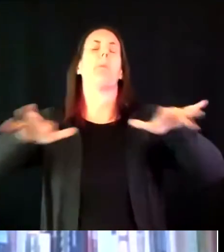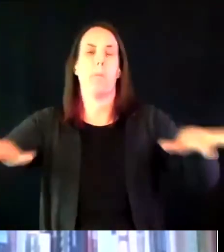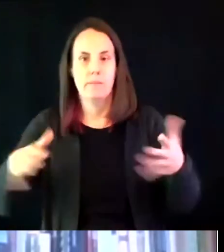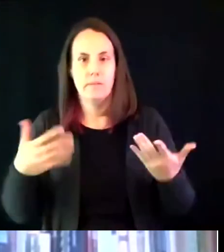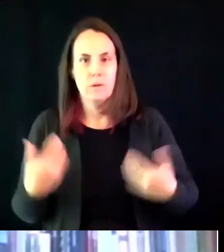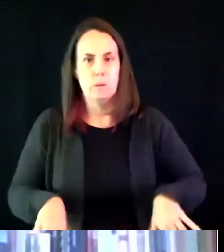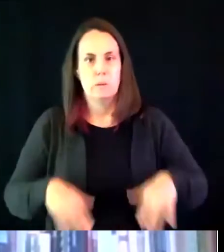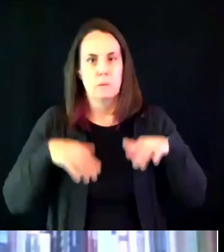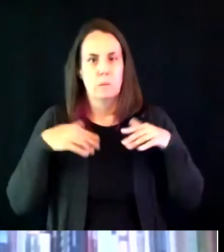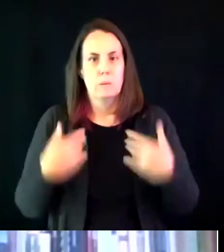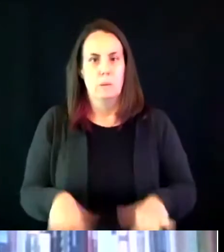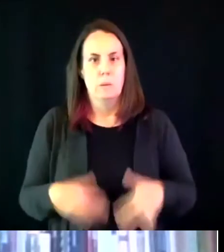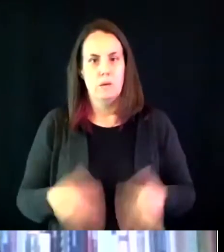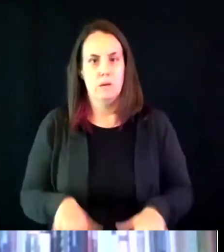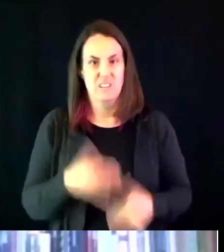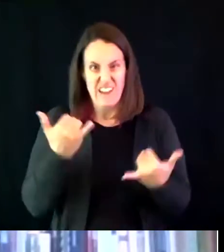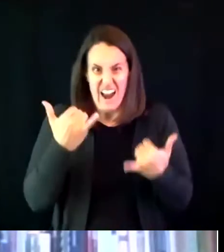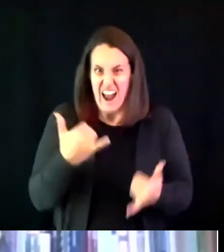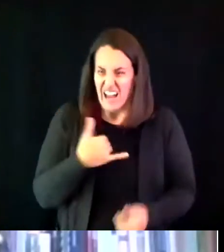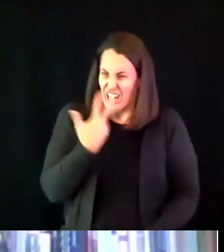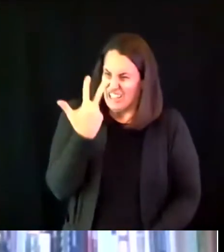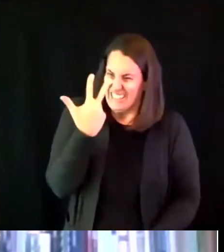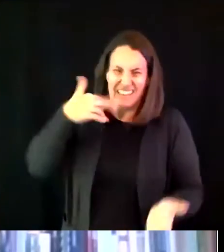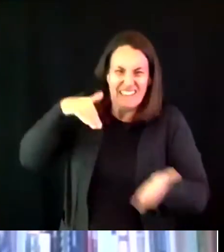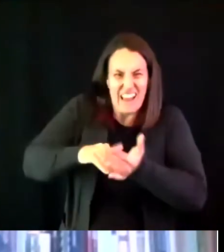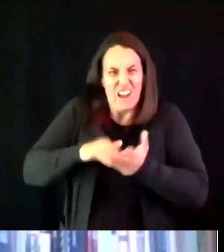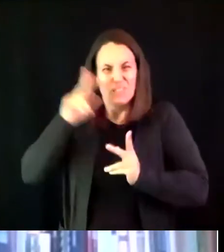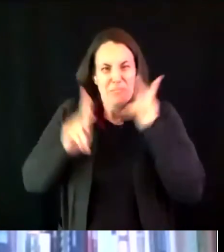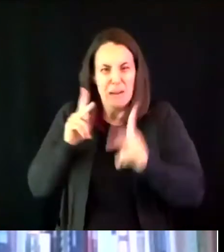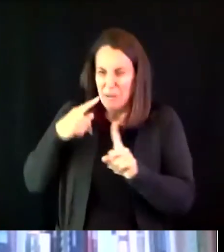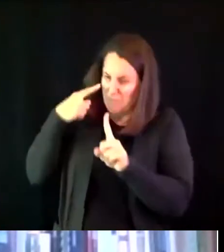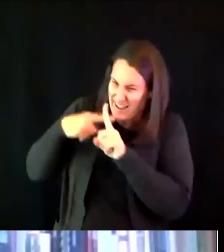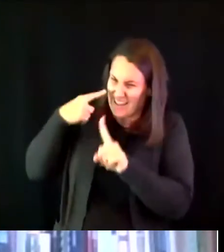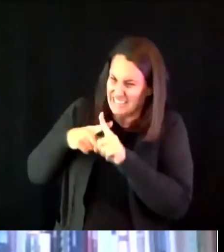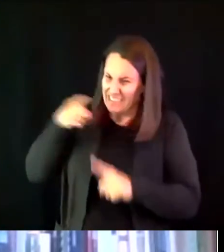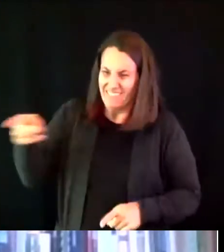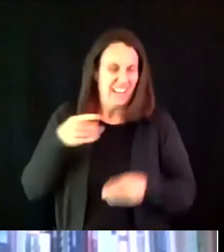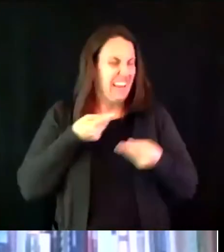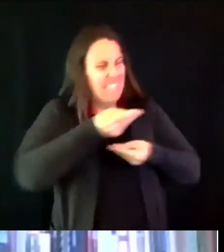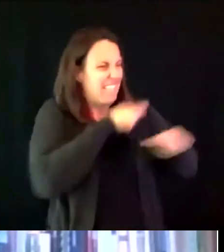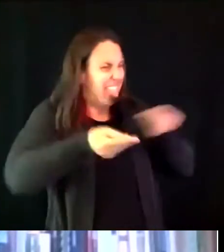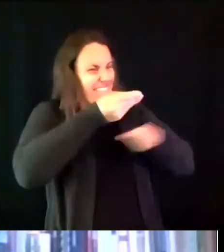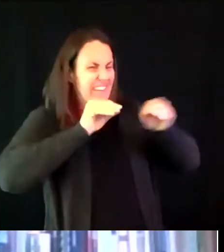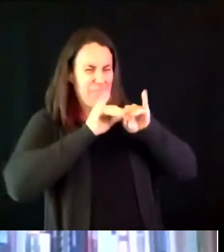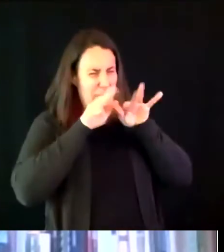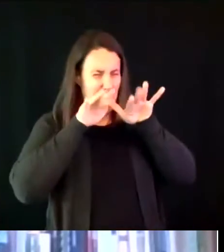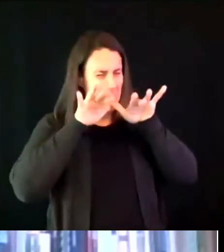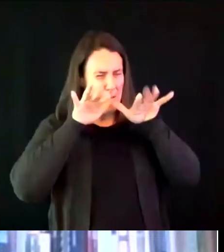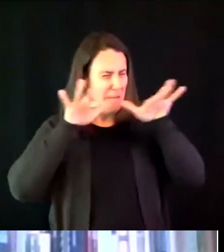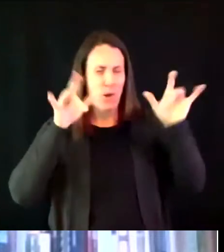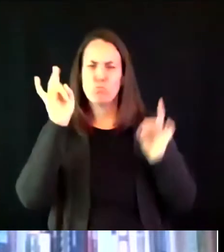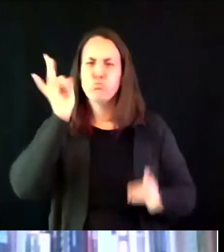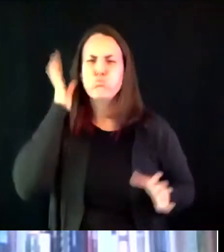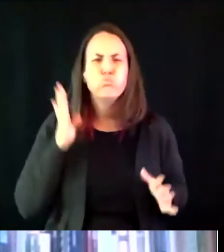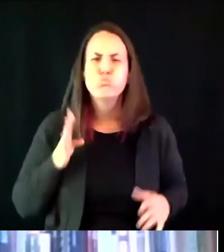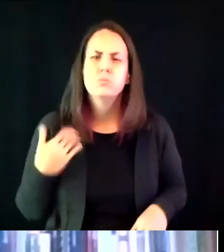And so the other thing about bringing this spike down is every person who is diagnosed with COVID or who